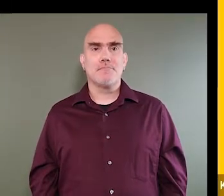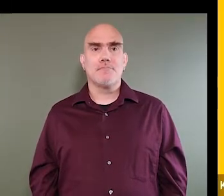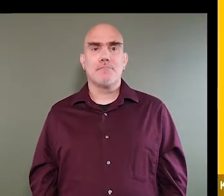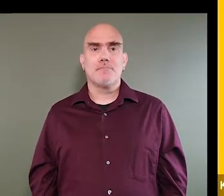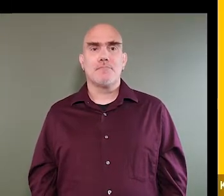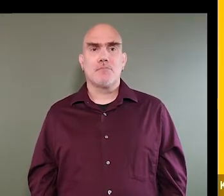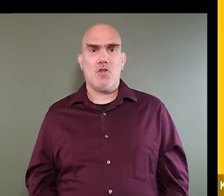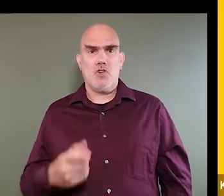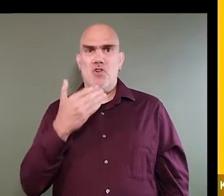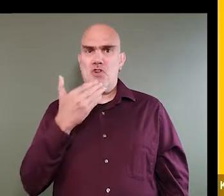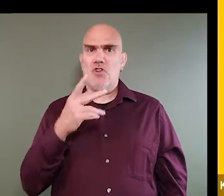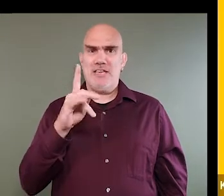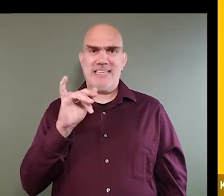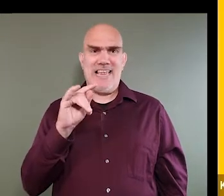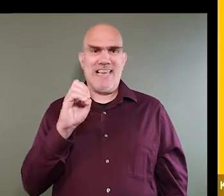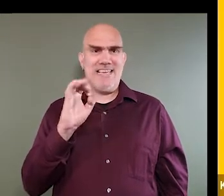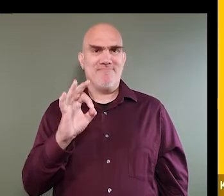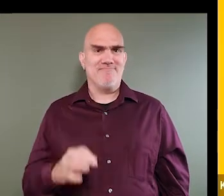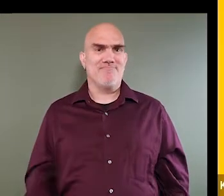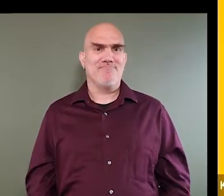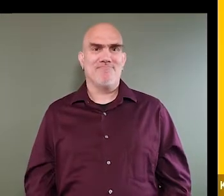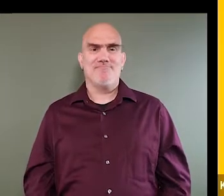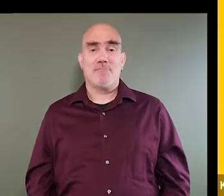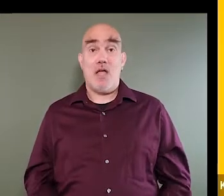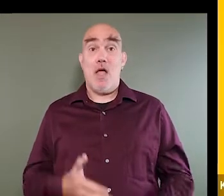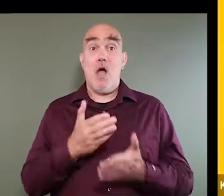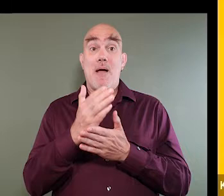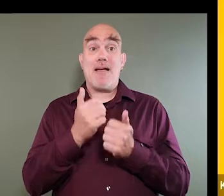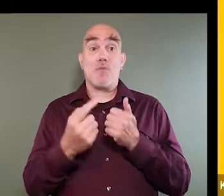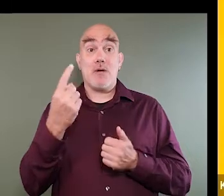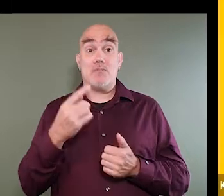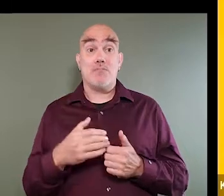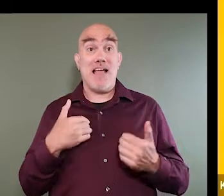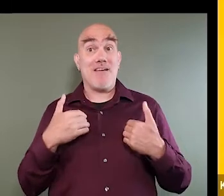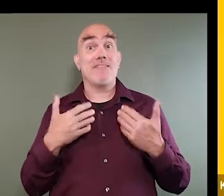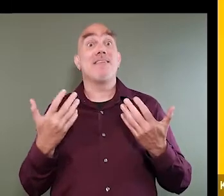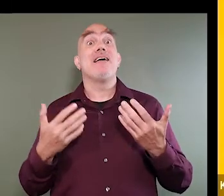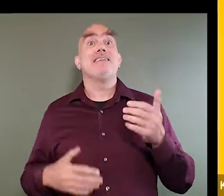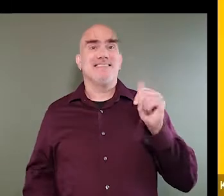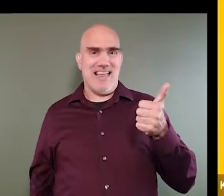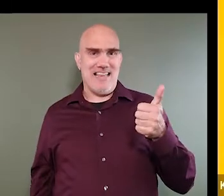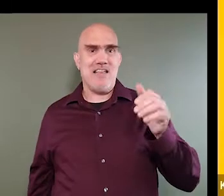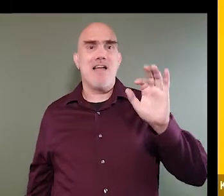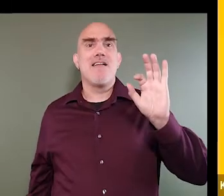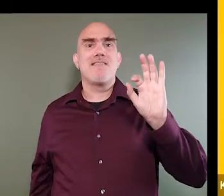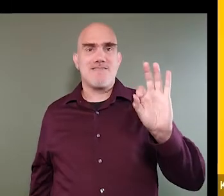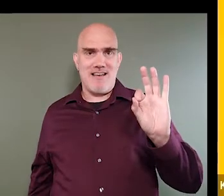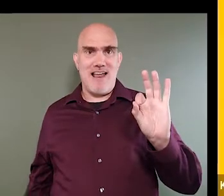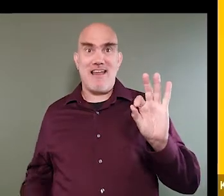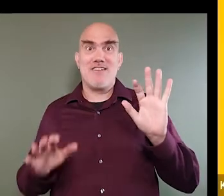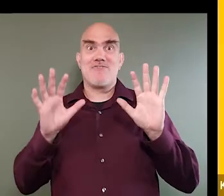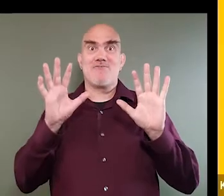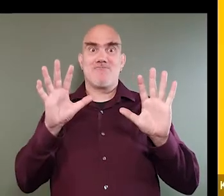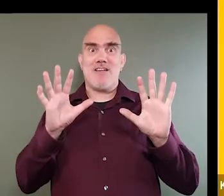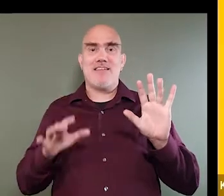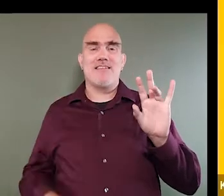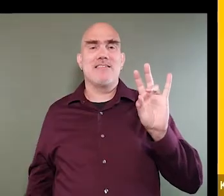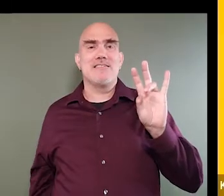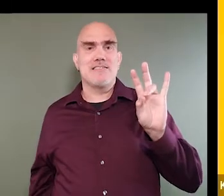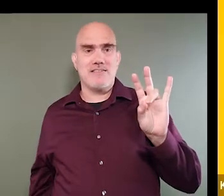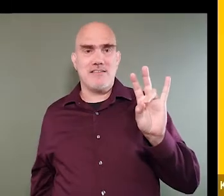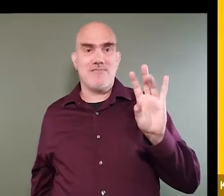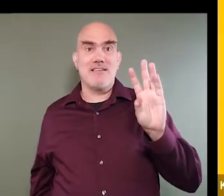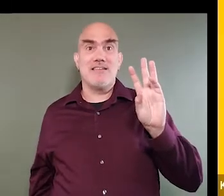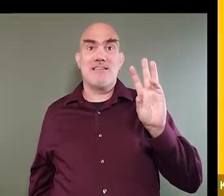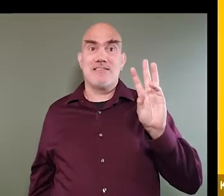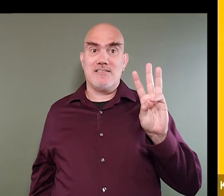Looking good, Katie. All right, everybody, we got 10, 9, 8, 7,